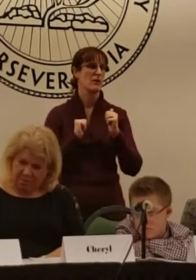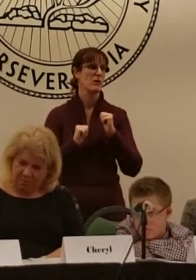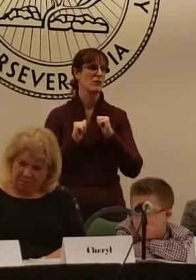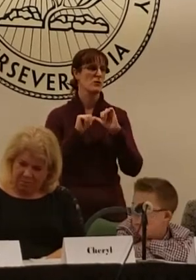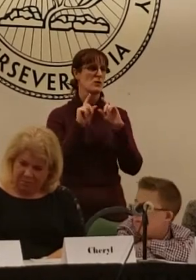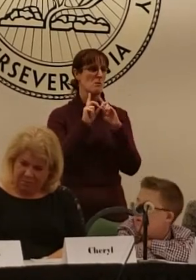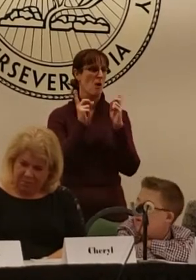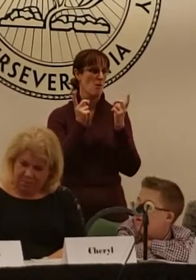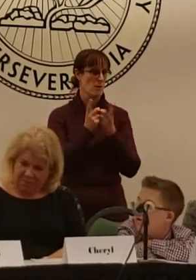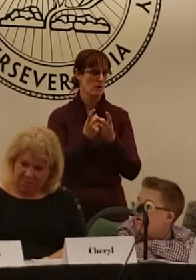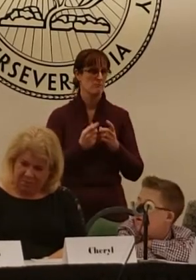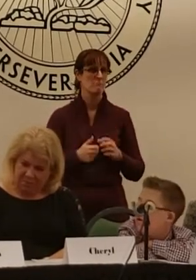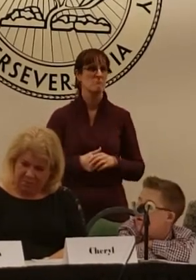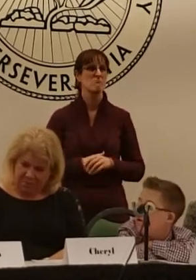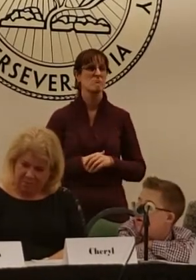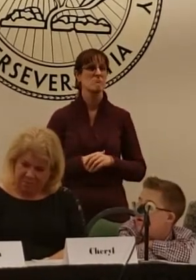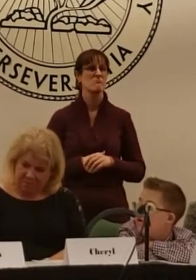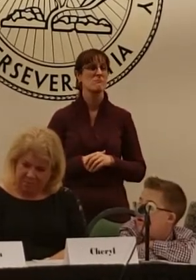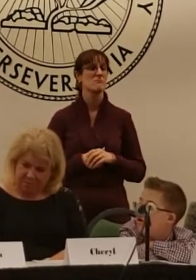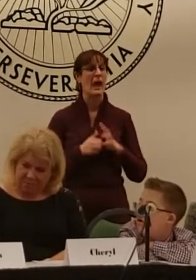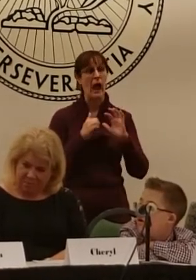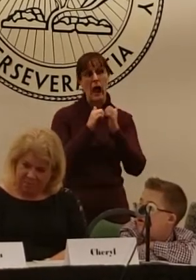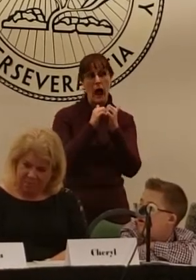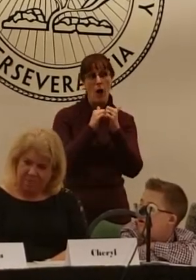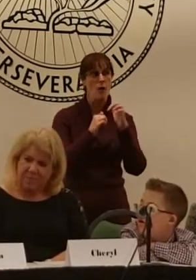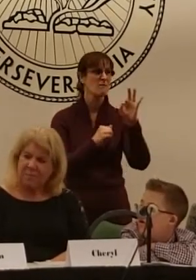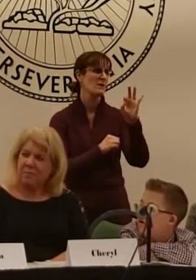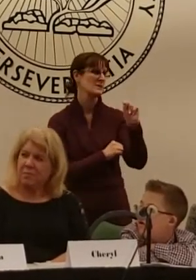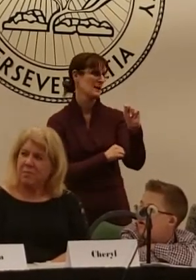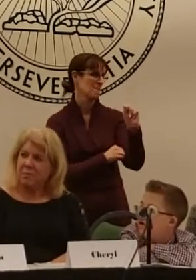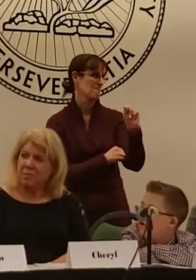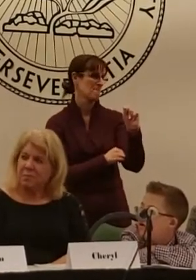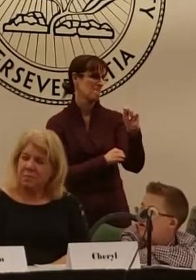apartment on the FaceTime.